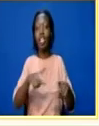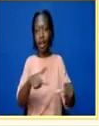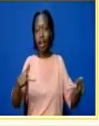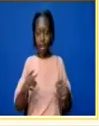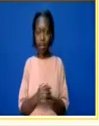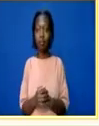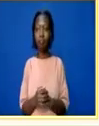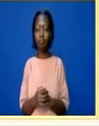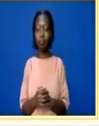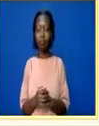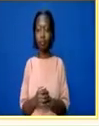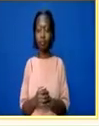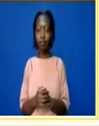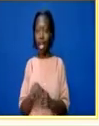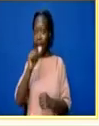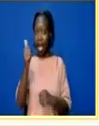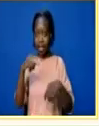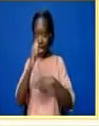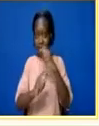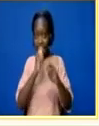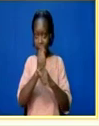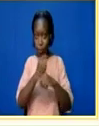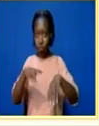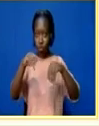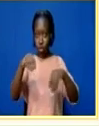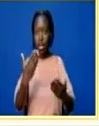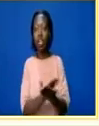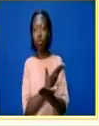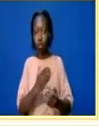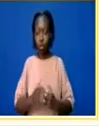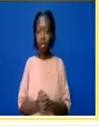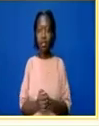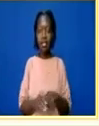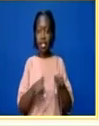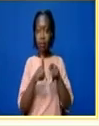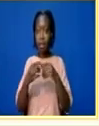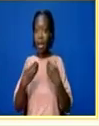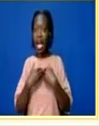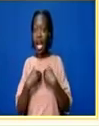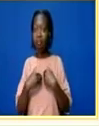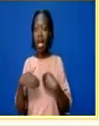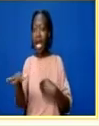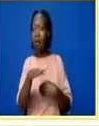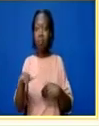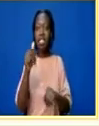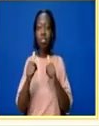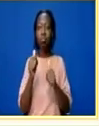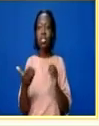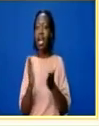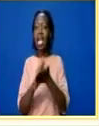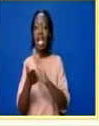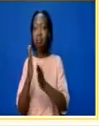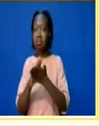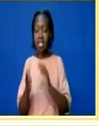still soil erosion. Soil erosion. Agreed. Yes. Very good. Yes. So, we have open areas like the field. You usually find some of the